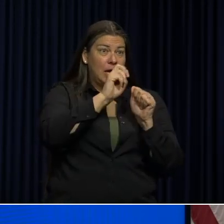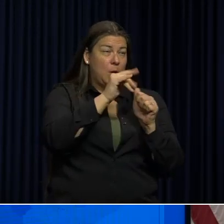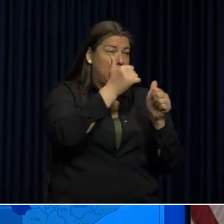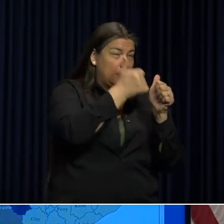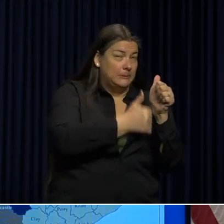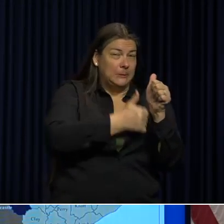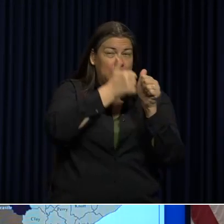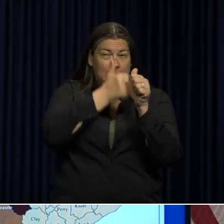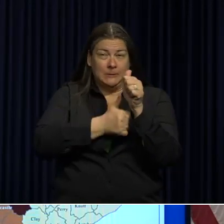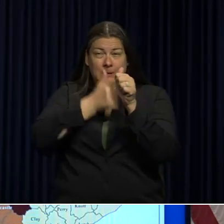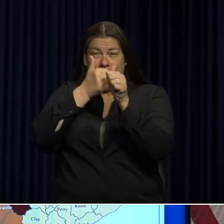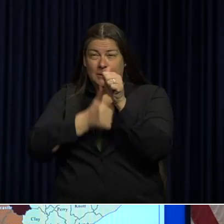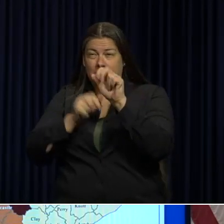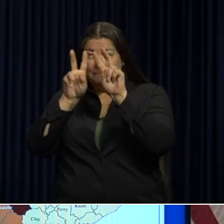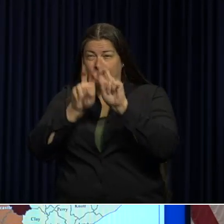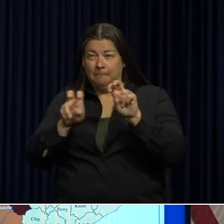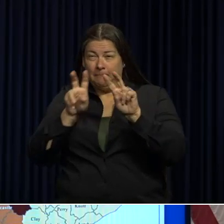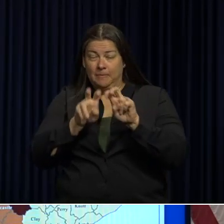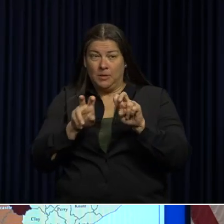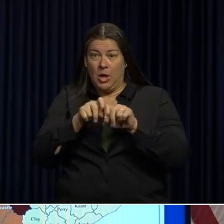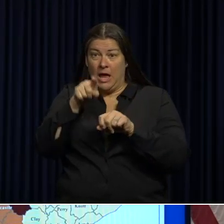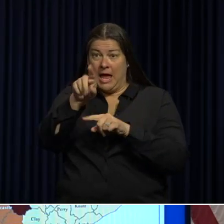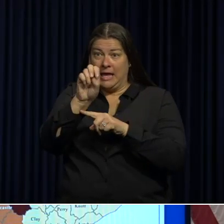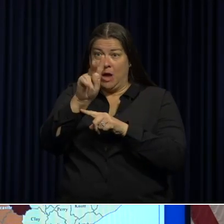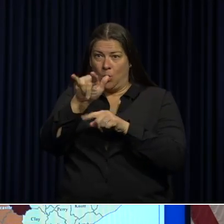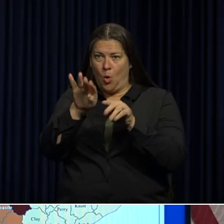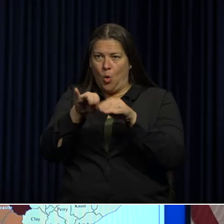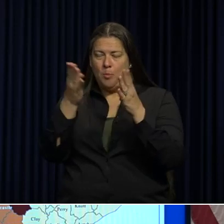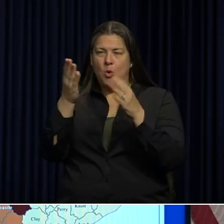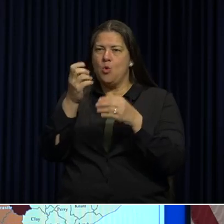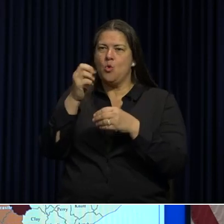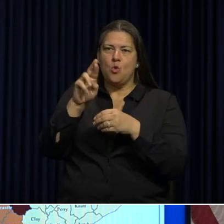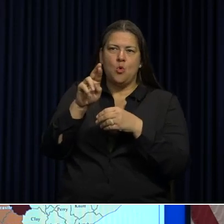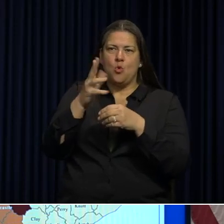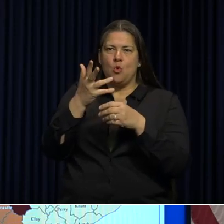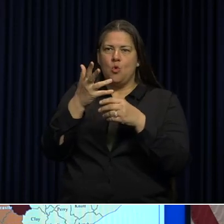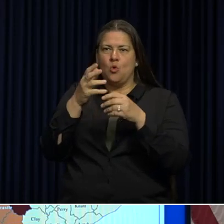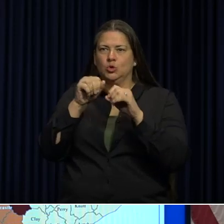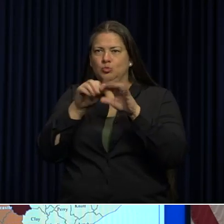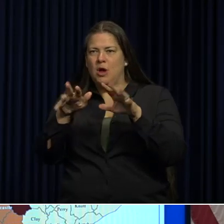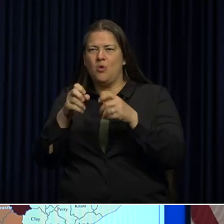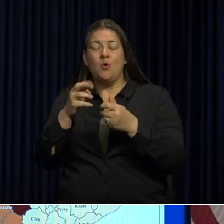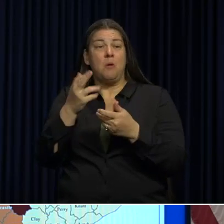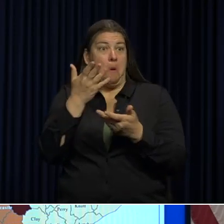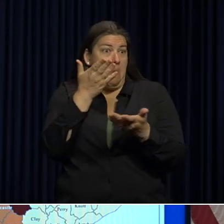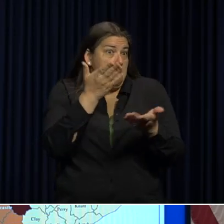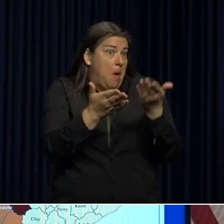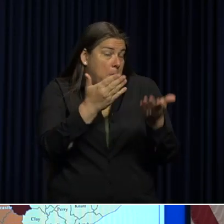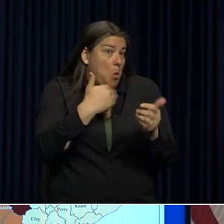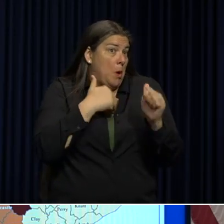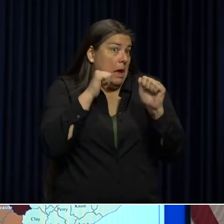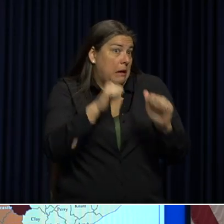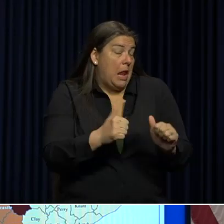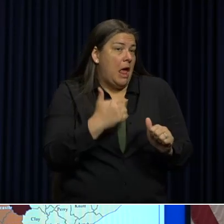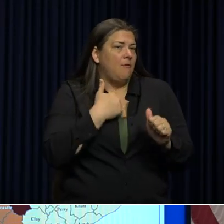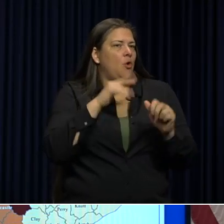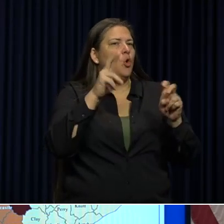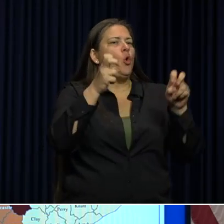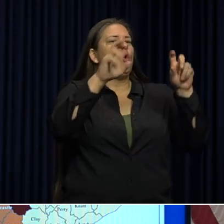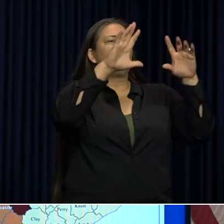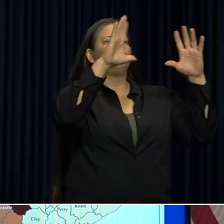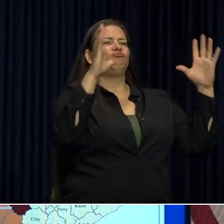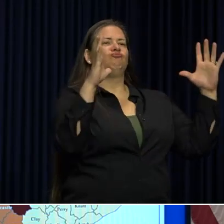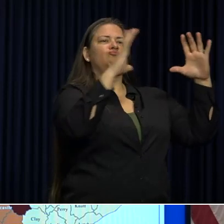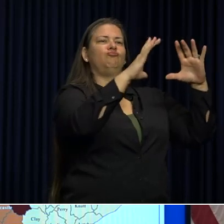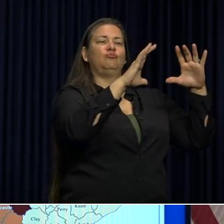spread or in the reopening. At different times, we may be able to look at regions. We may get the data to where we can look at regions, but an individual